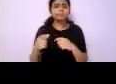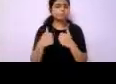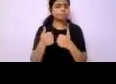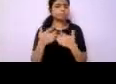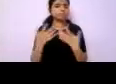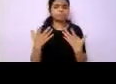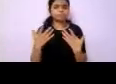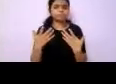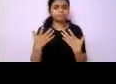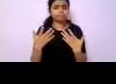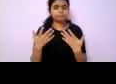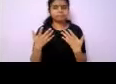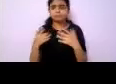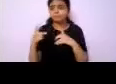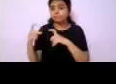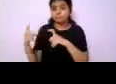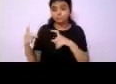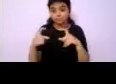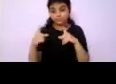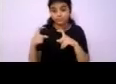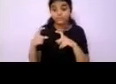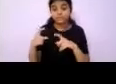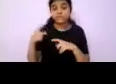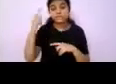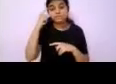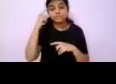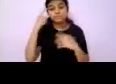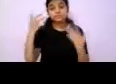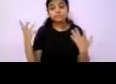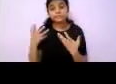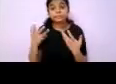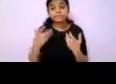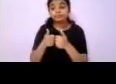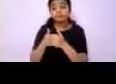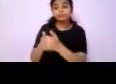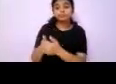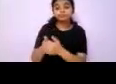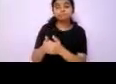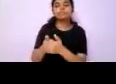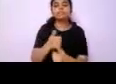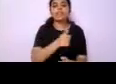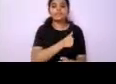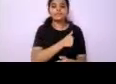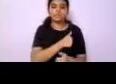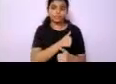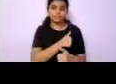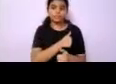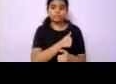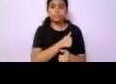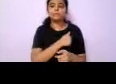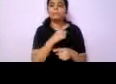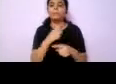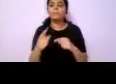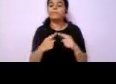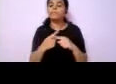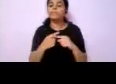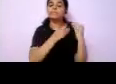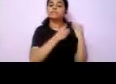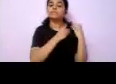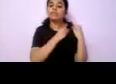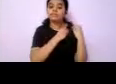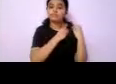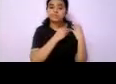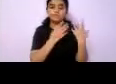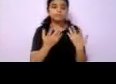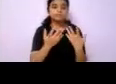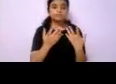sense. Care in this sense requires an appropriate attitude, an open responsiveness